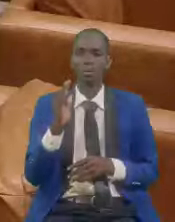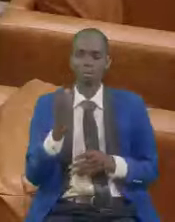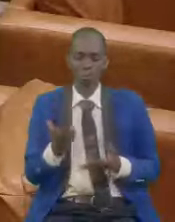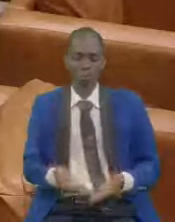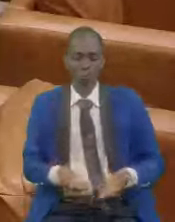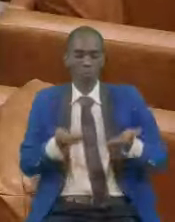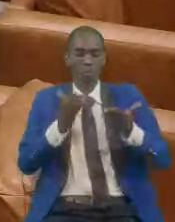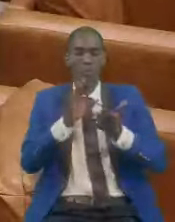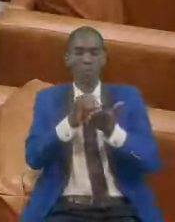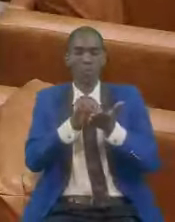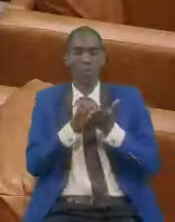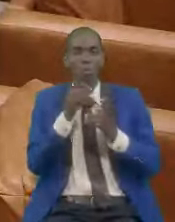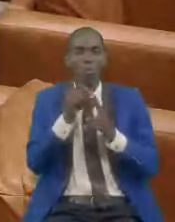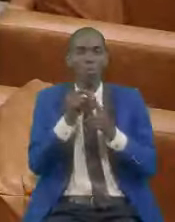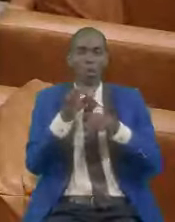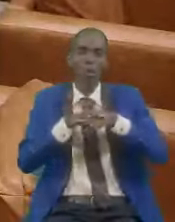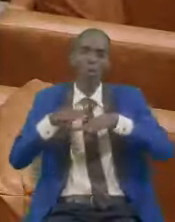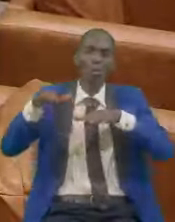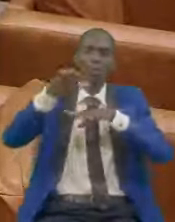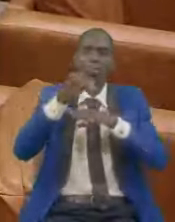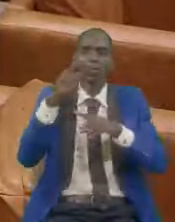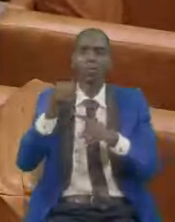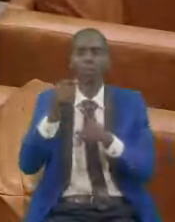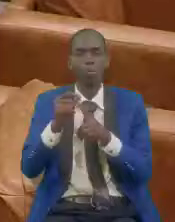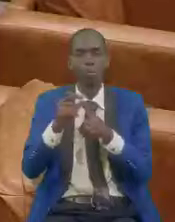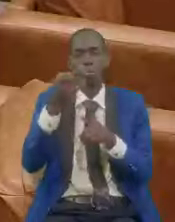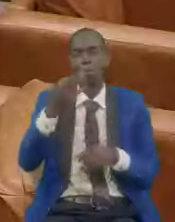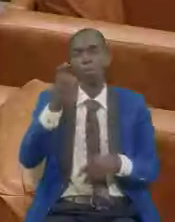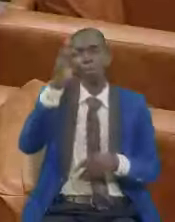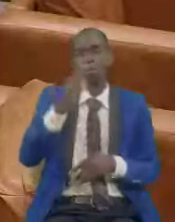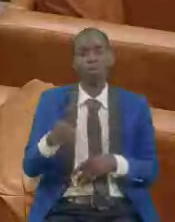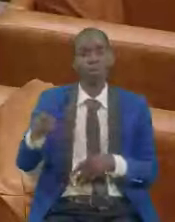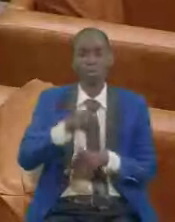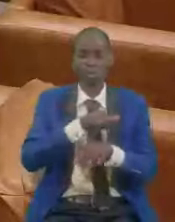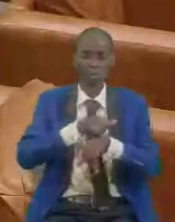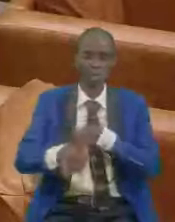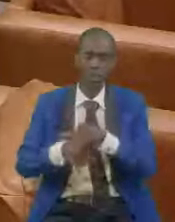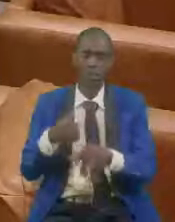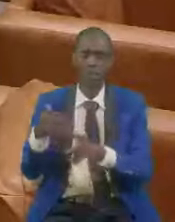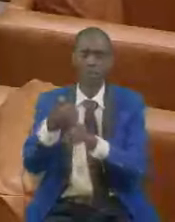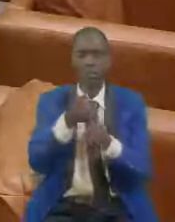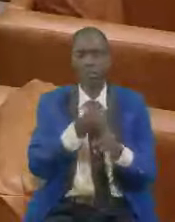word above the word of God, they deceive themselves.